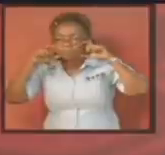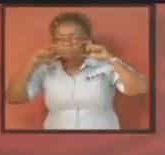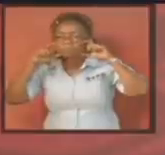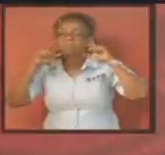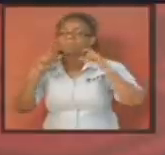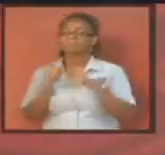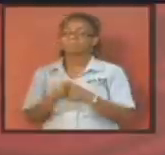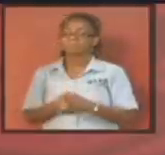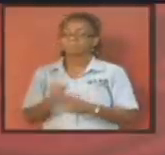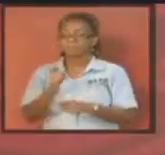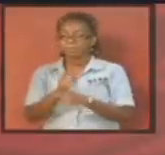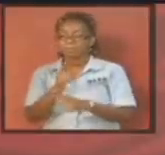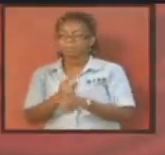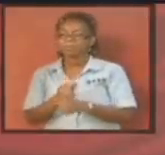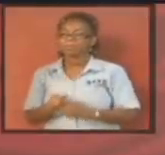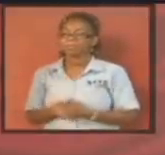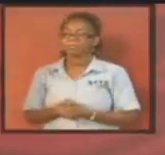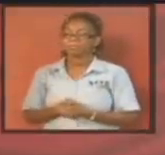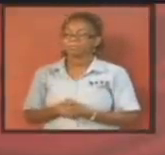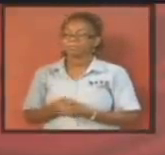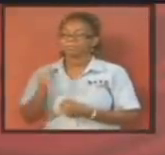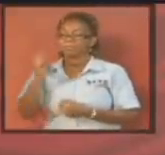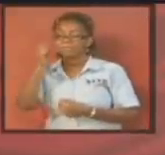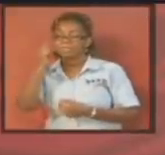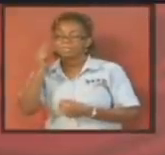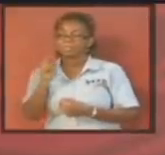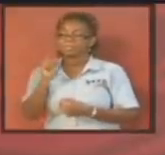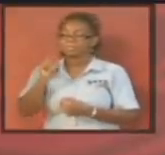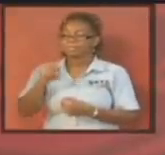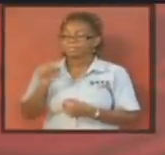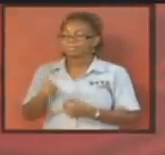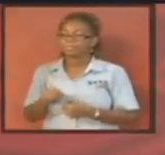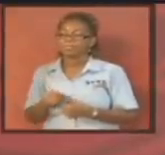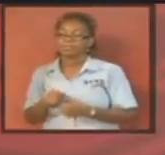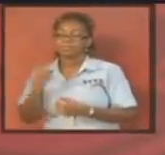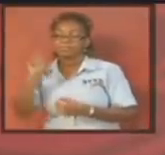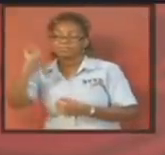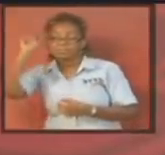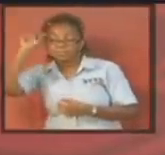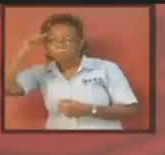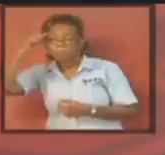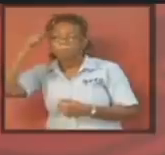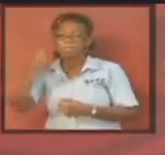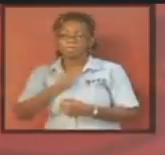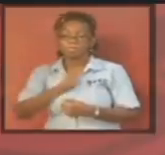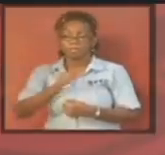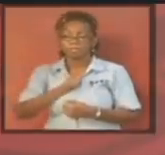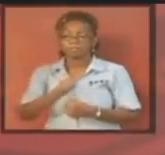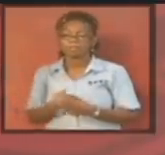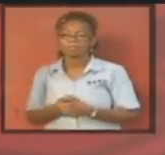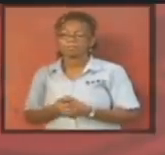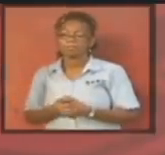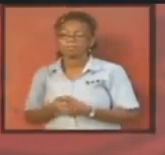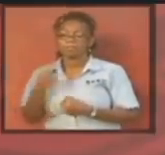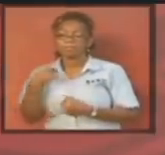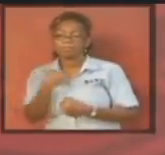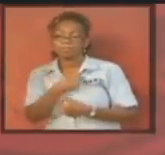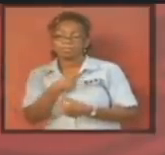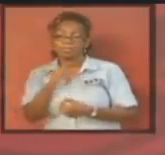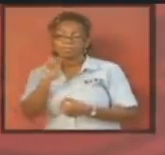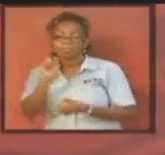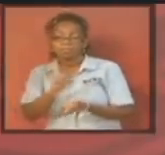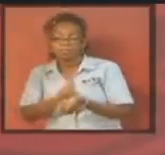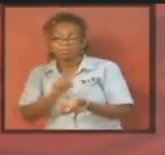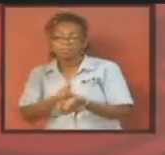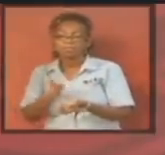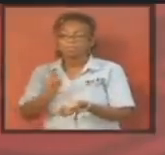fit properly. I think that's just something we do need to reemphasize and remind ourselves, even as our healthcare providers and everyone in the